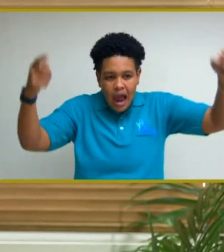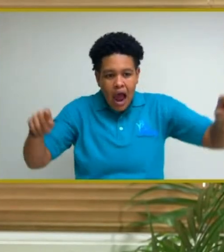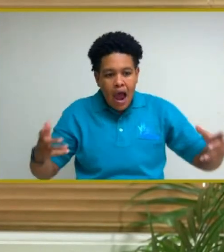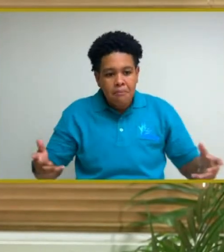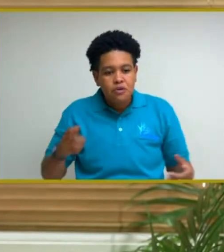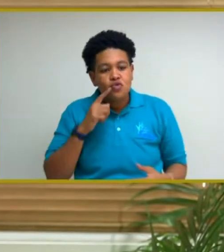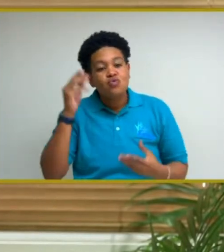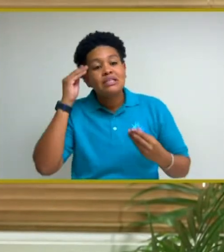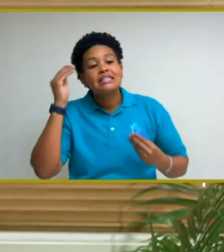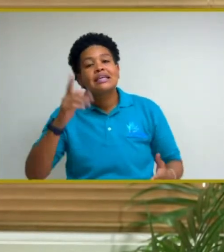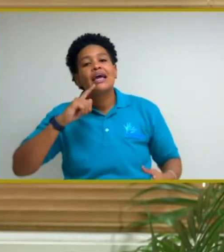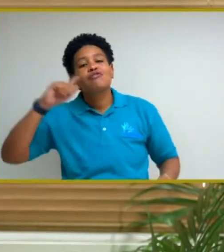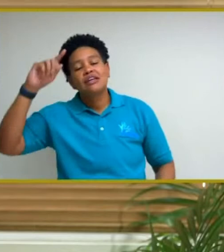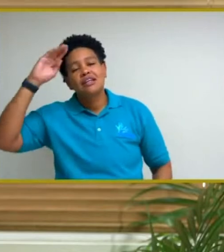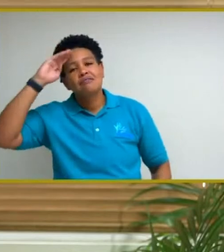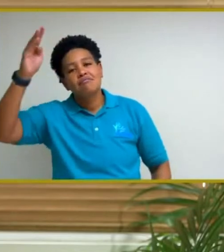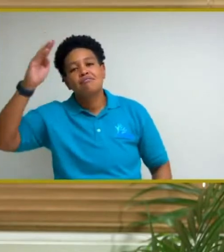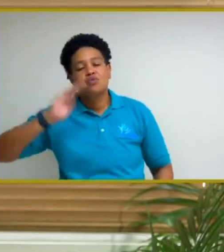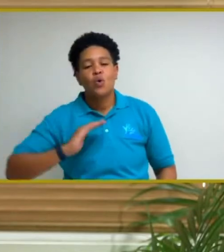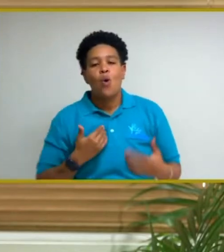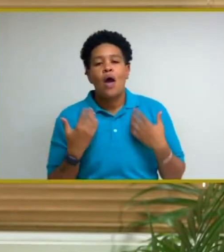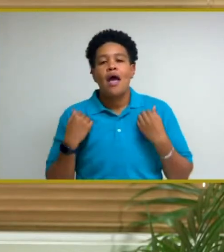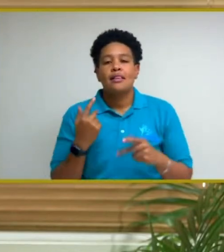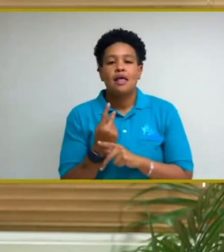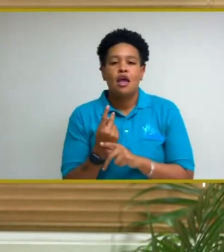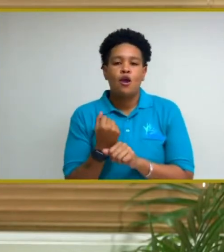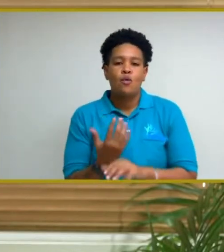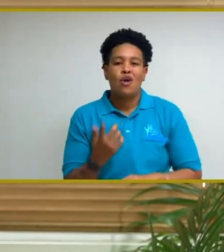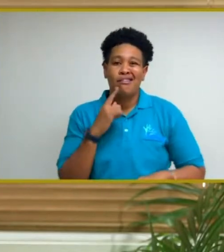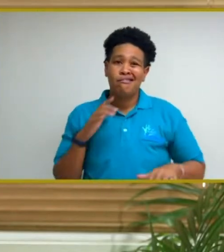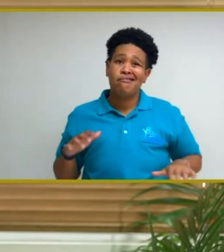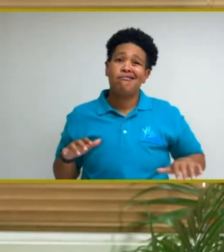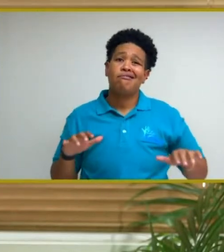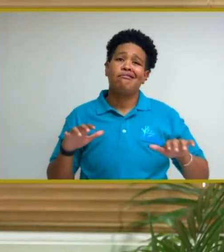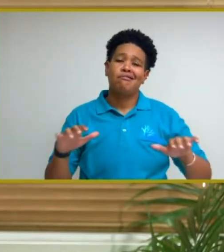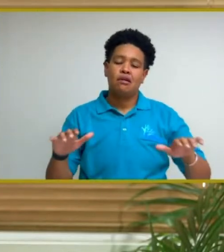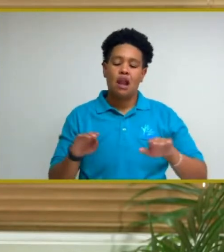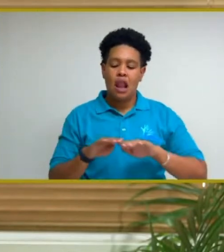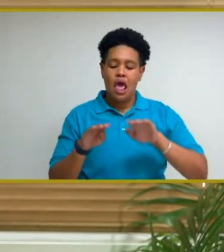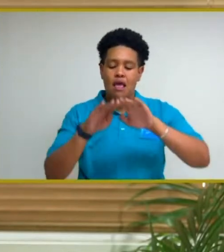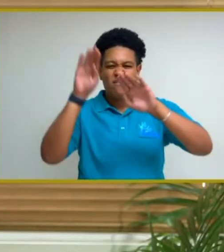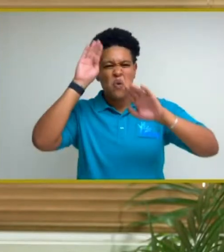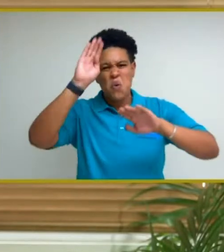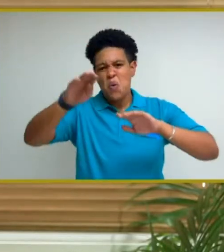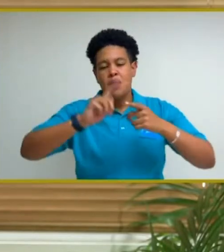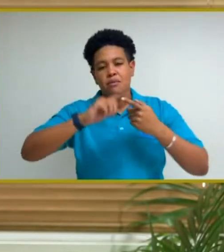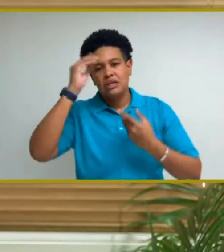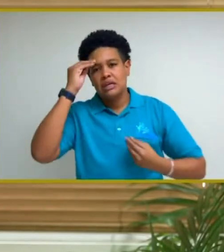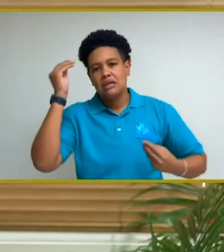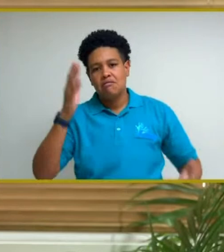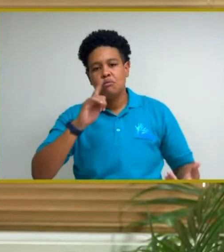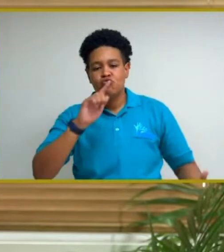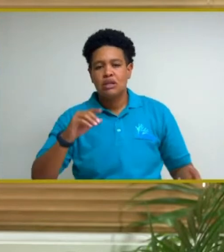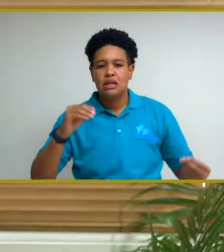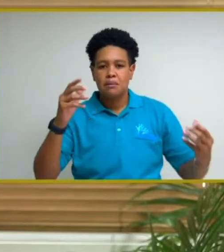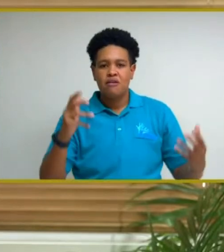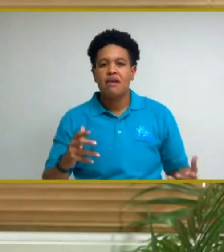as they say, big up to our healthcare workers at all levels and the information that is